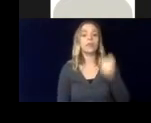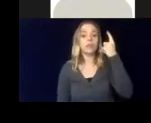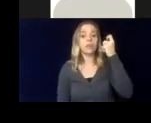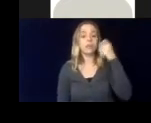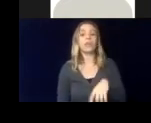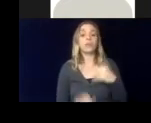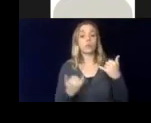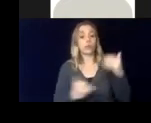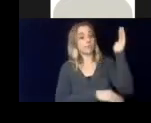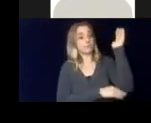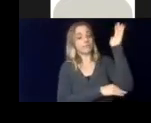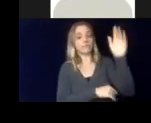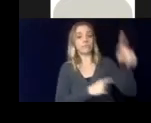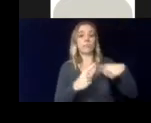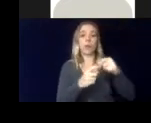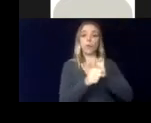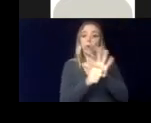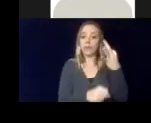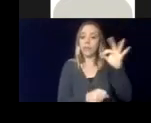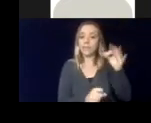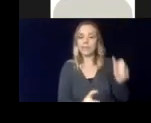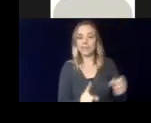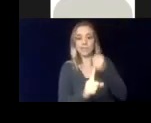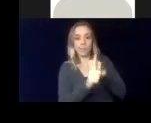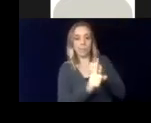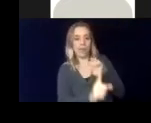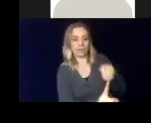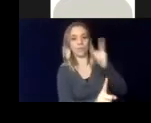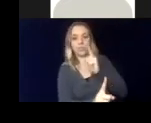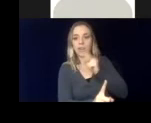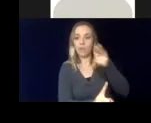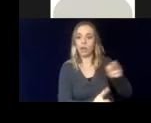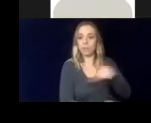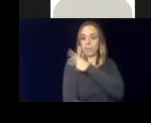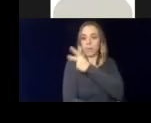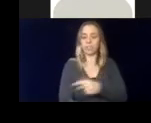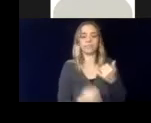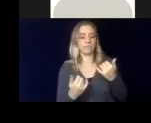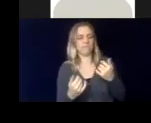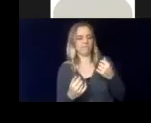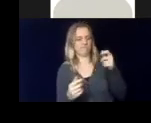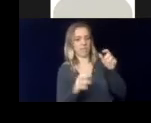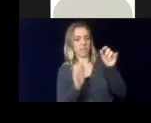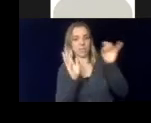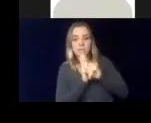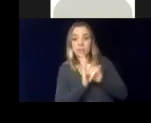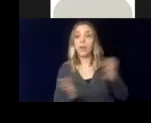COVID-19's impact on deaf and hard of hearing patients, identify the barriers and solutions to address them.